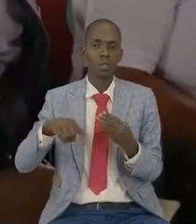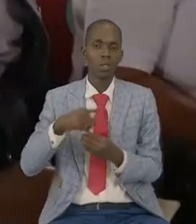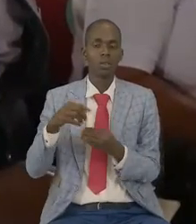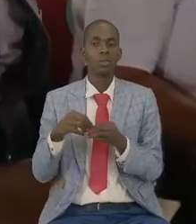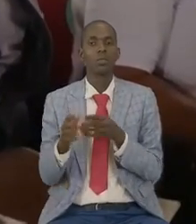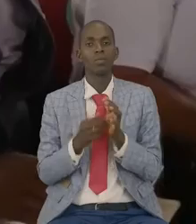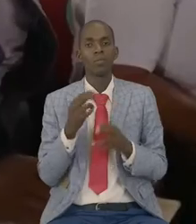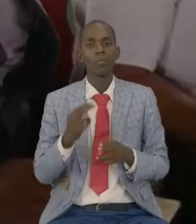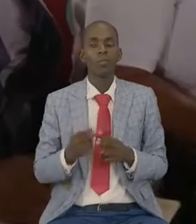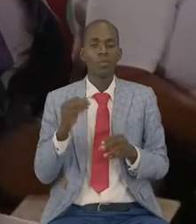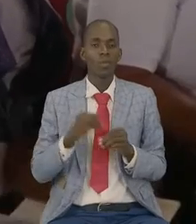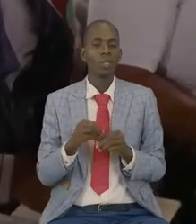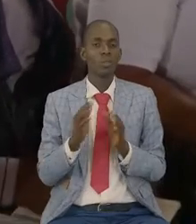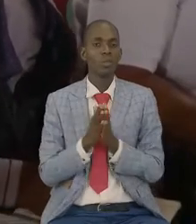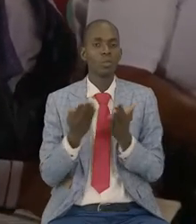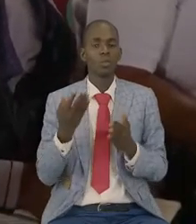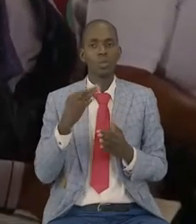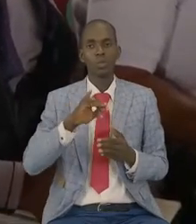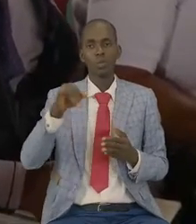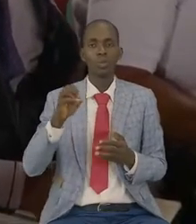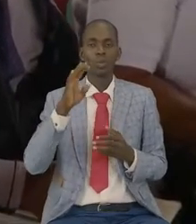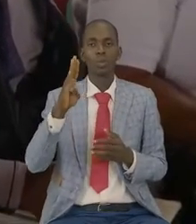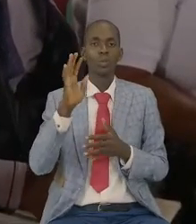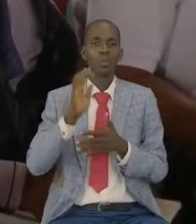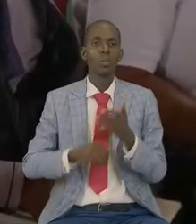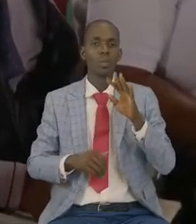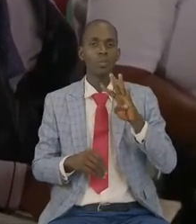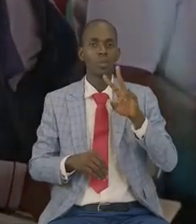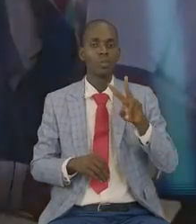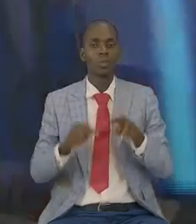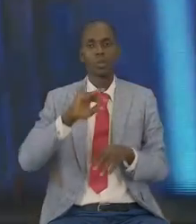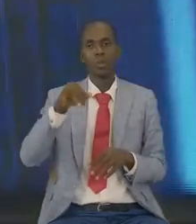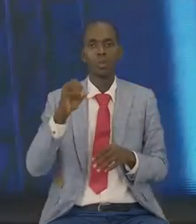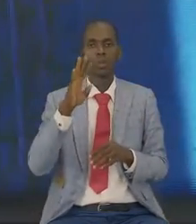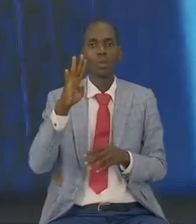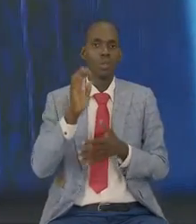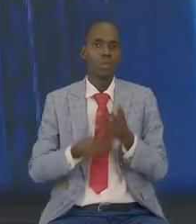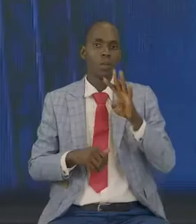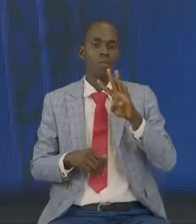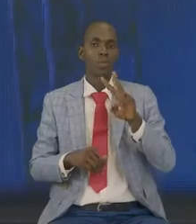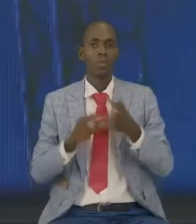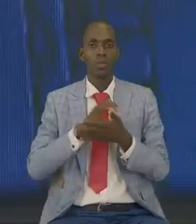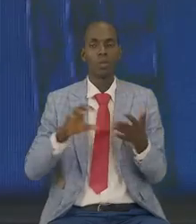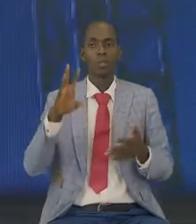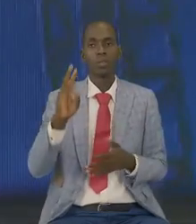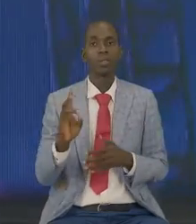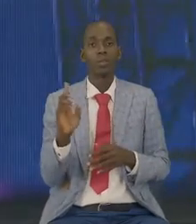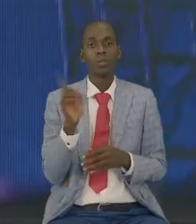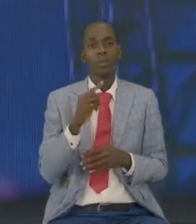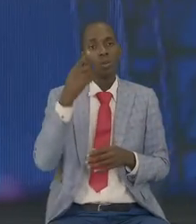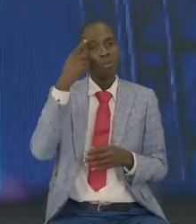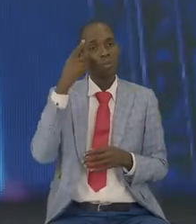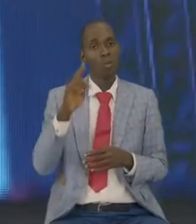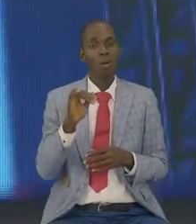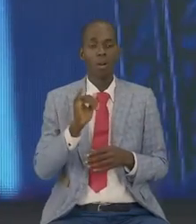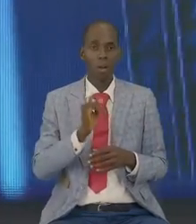chapter 42 of Job, Job chapter 42, and we're looking at verse 6, wherefore I abhor